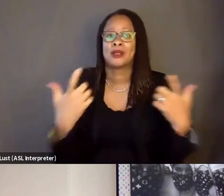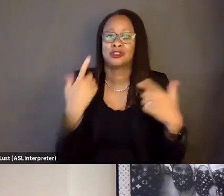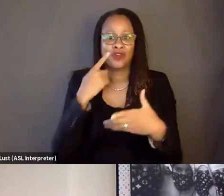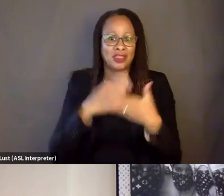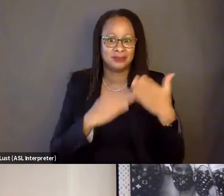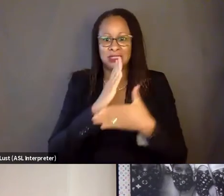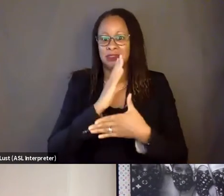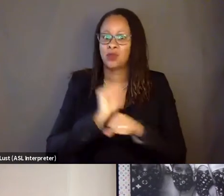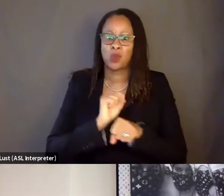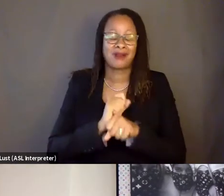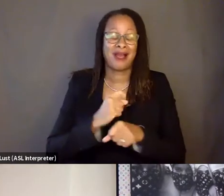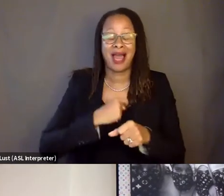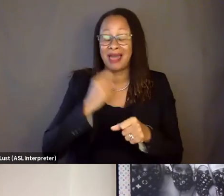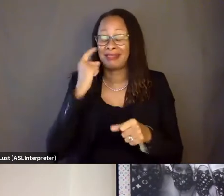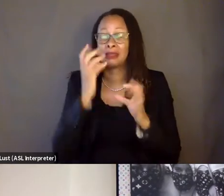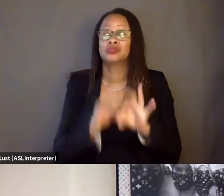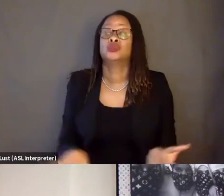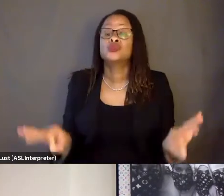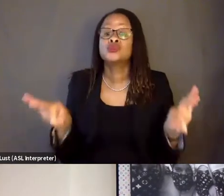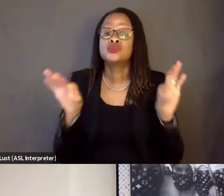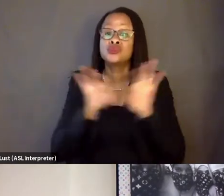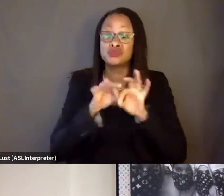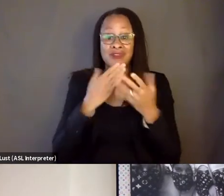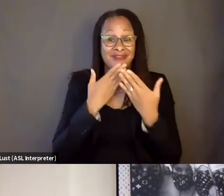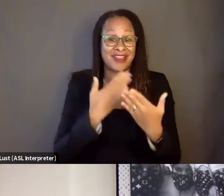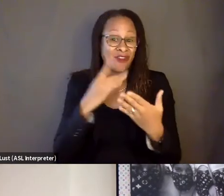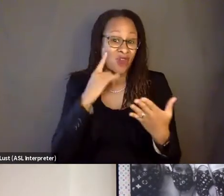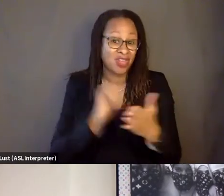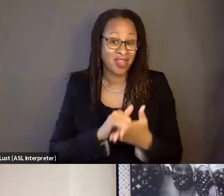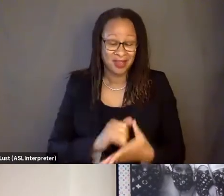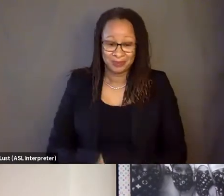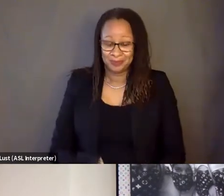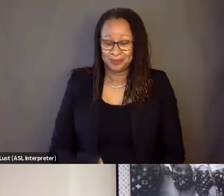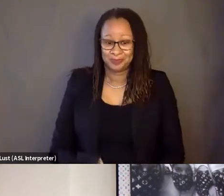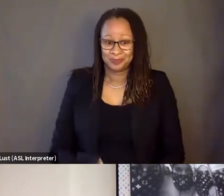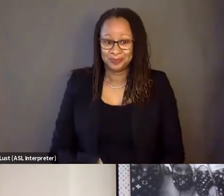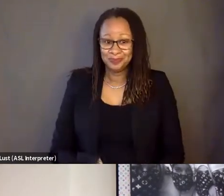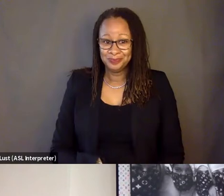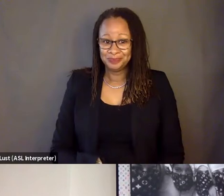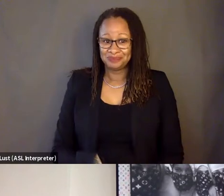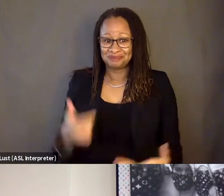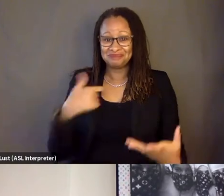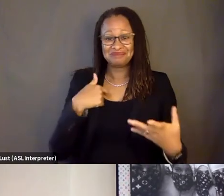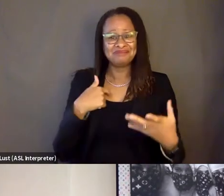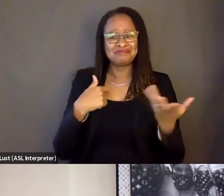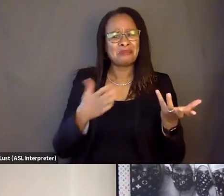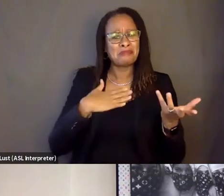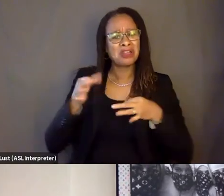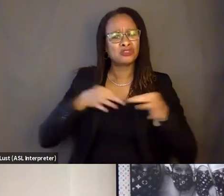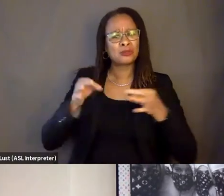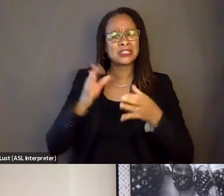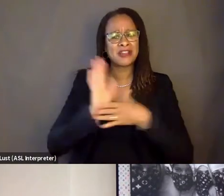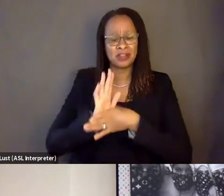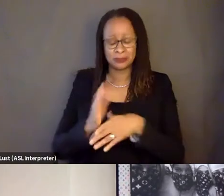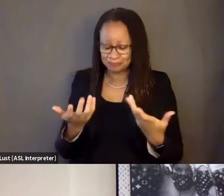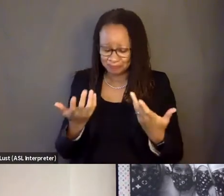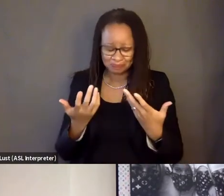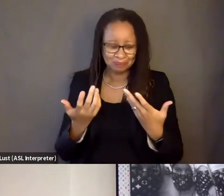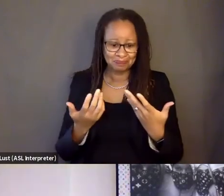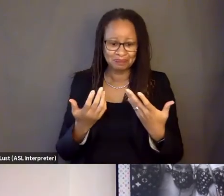I think is crucial. Thank you so much for that. I have been describing this film to folks as